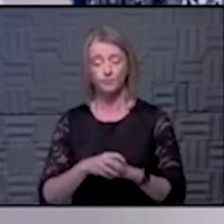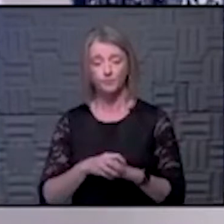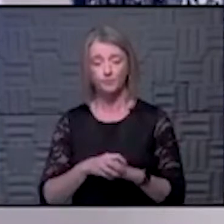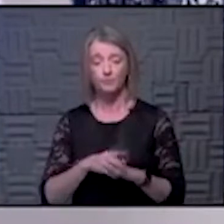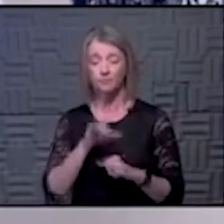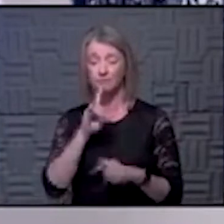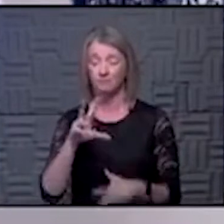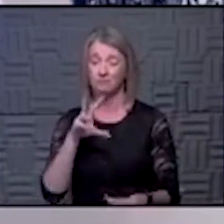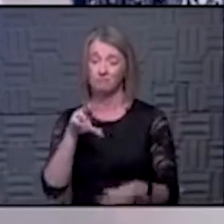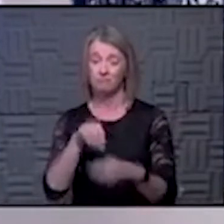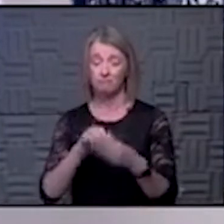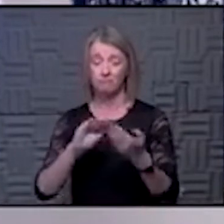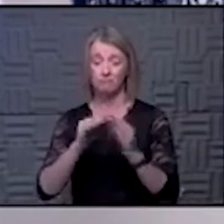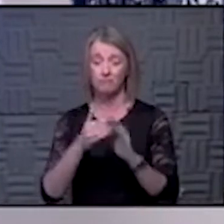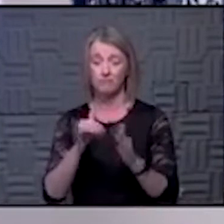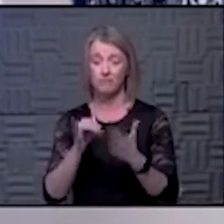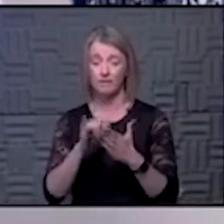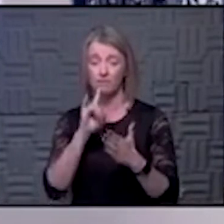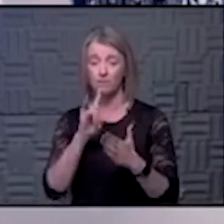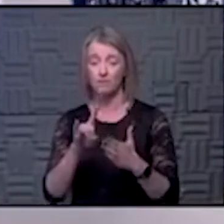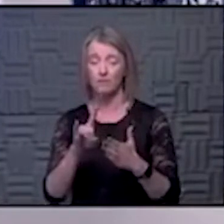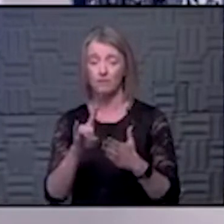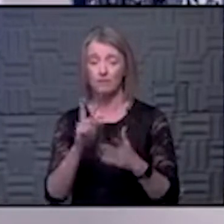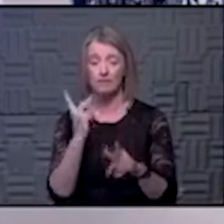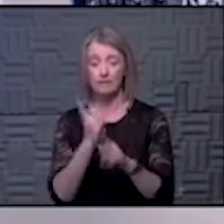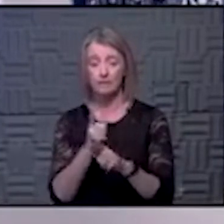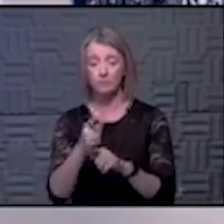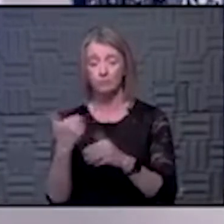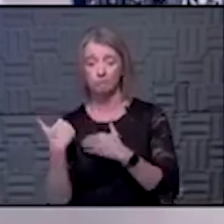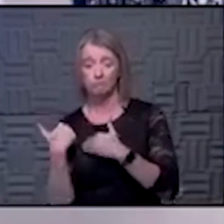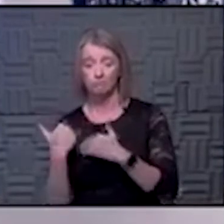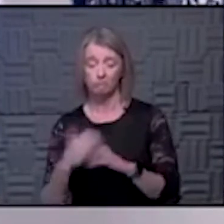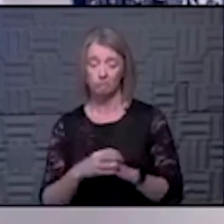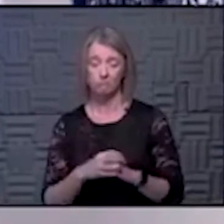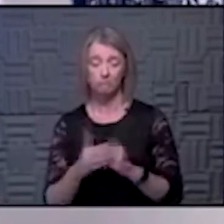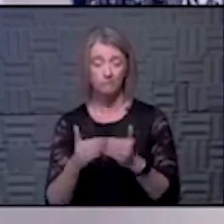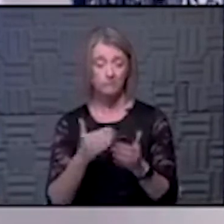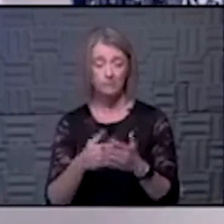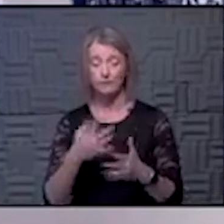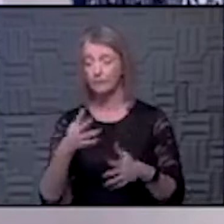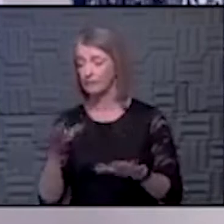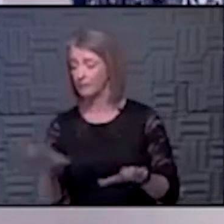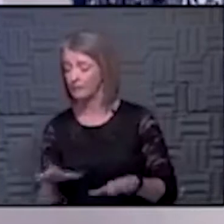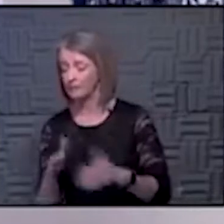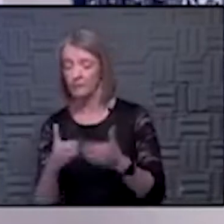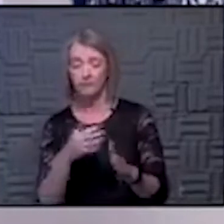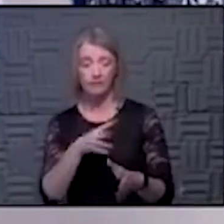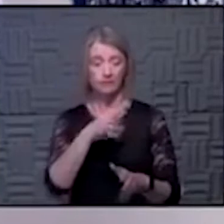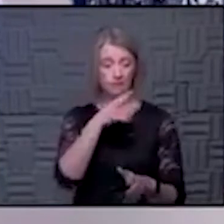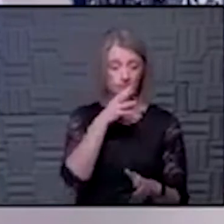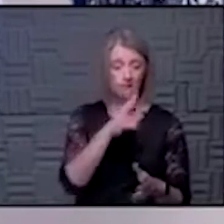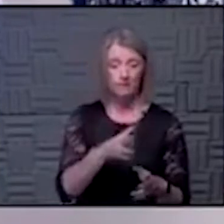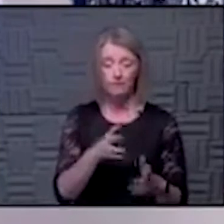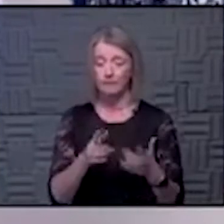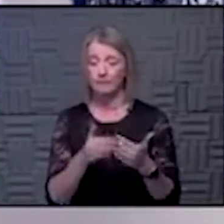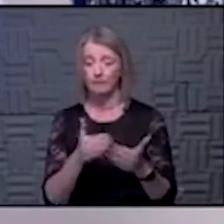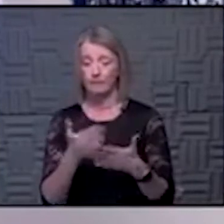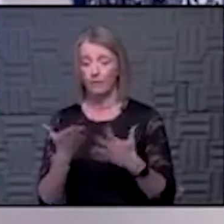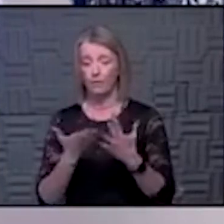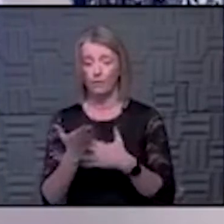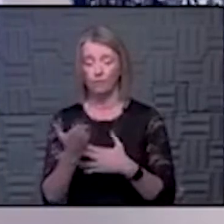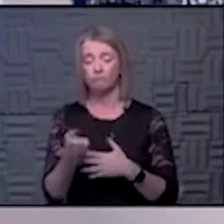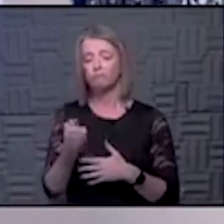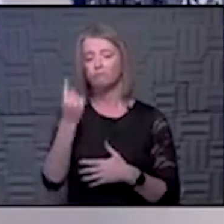being a part of a community that is going to hold you no matter what you do, no matter what you say, what you're going through. They're there for you.